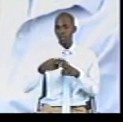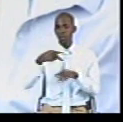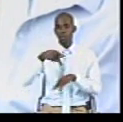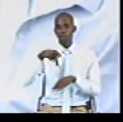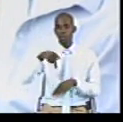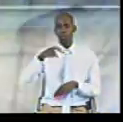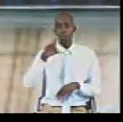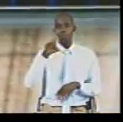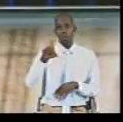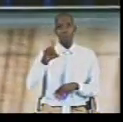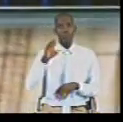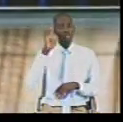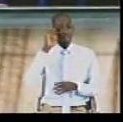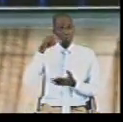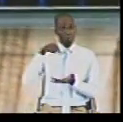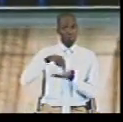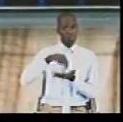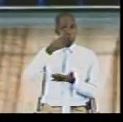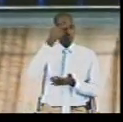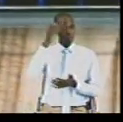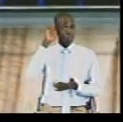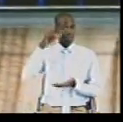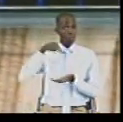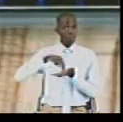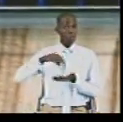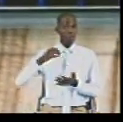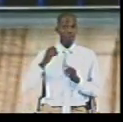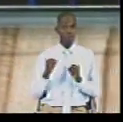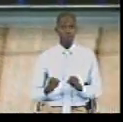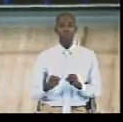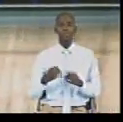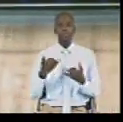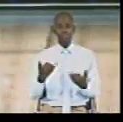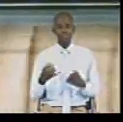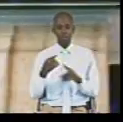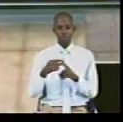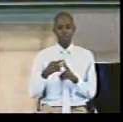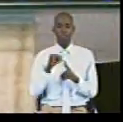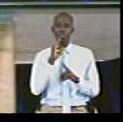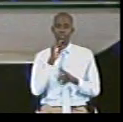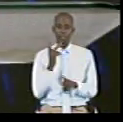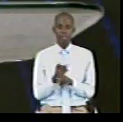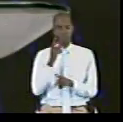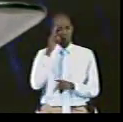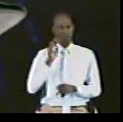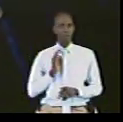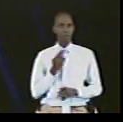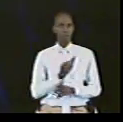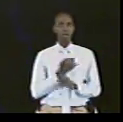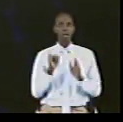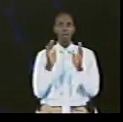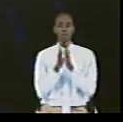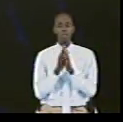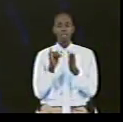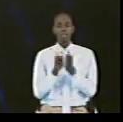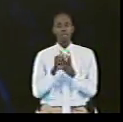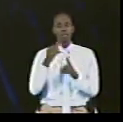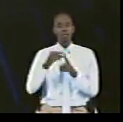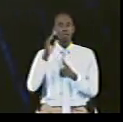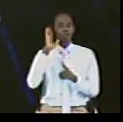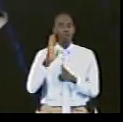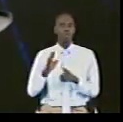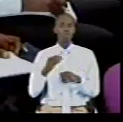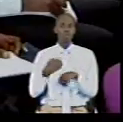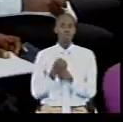stood, the word is now preserved for us. I pray the Lord will make a Paul